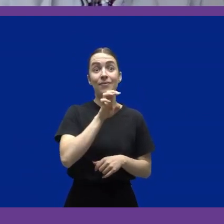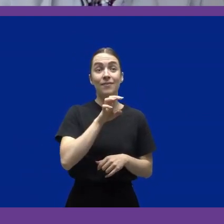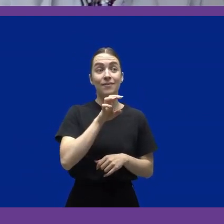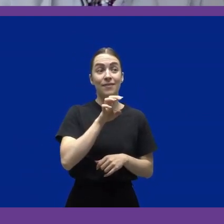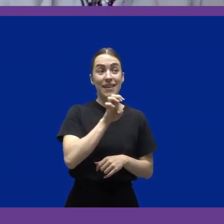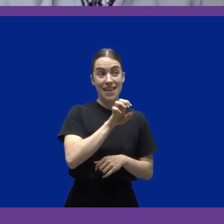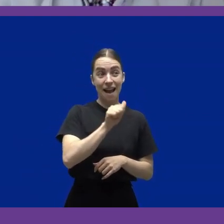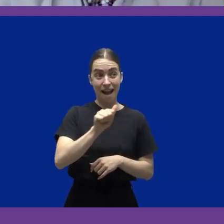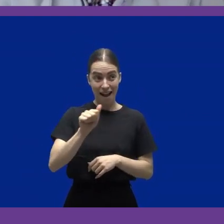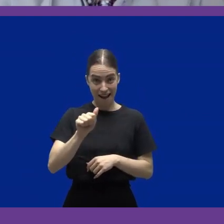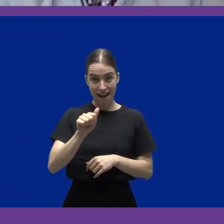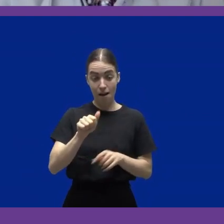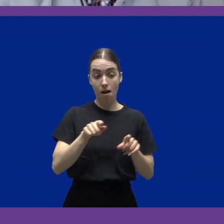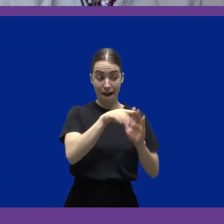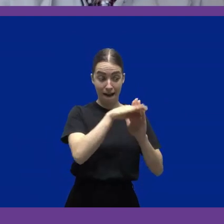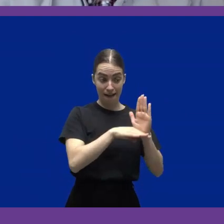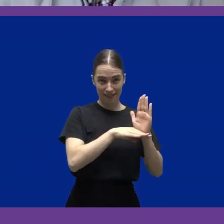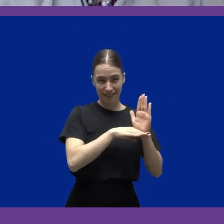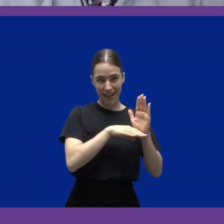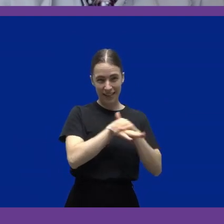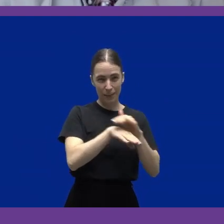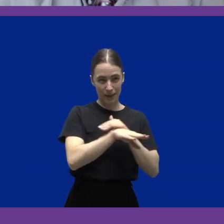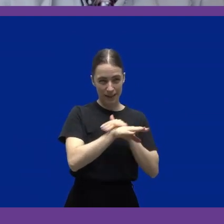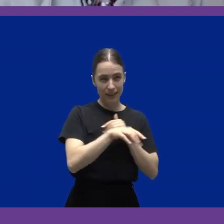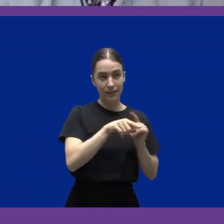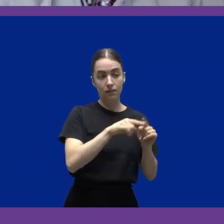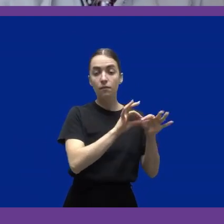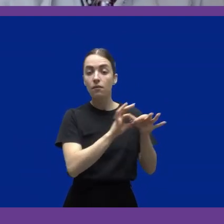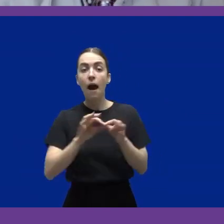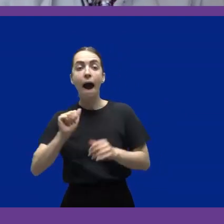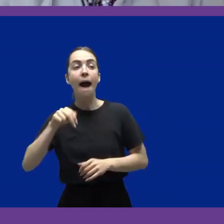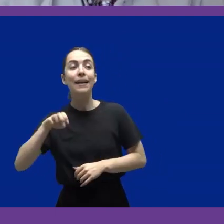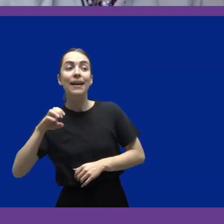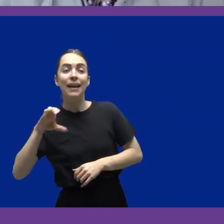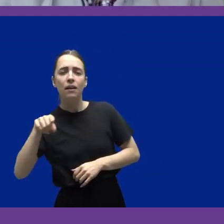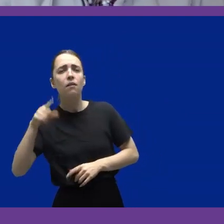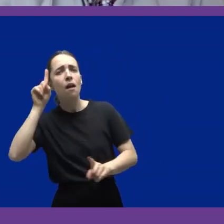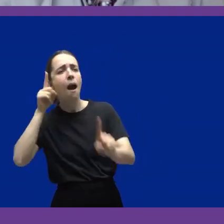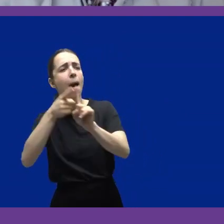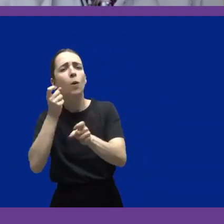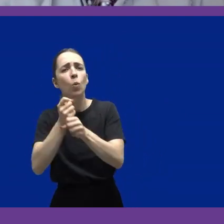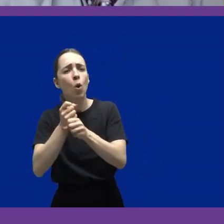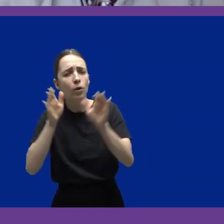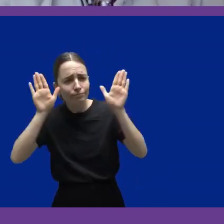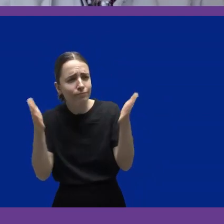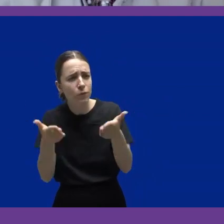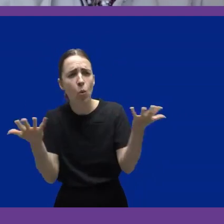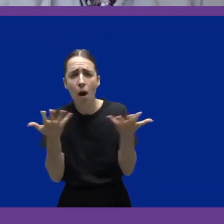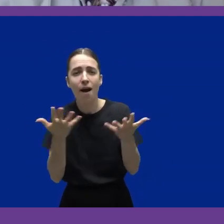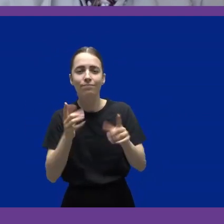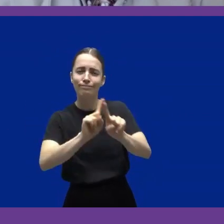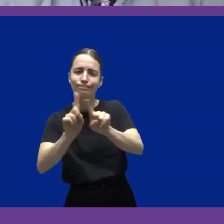consumers' interest. We work for consumers of all ages and abilities, and that's why we partnered with the European Disability